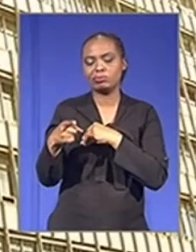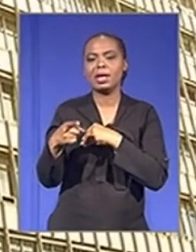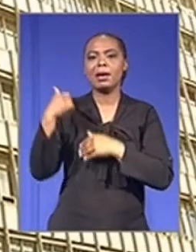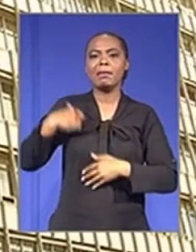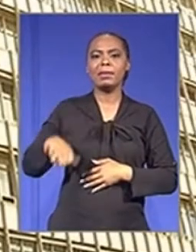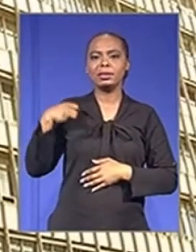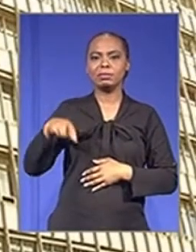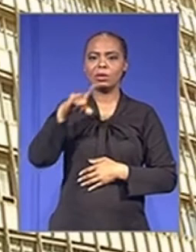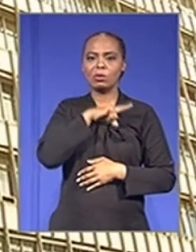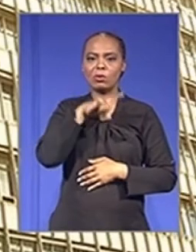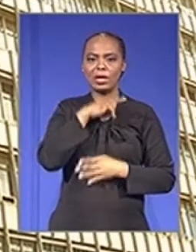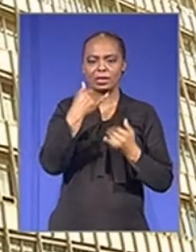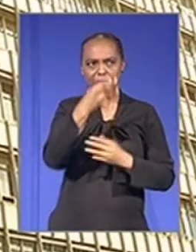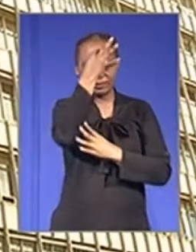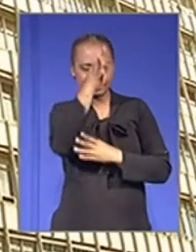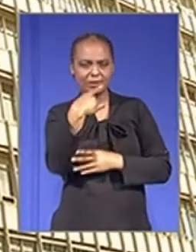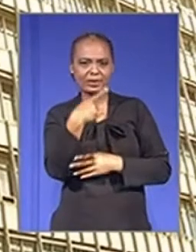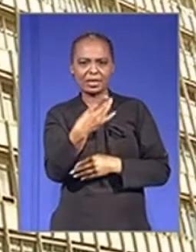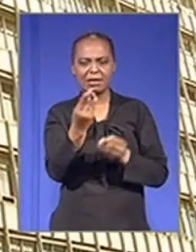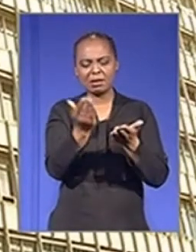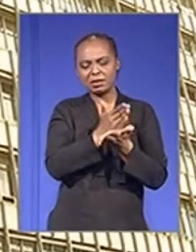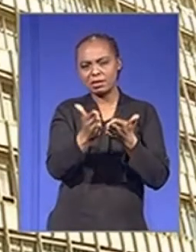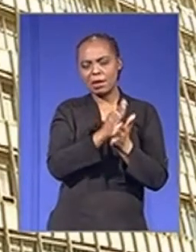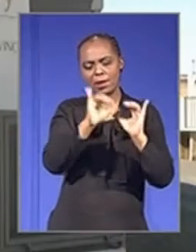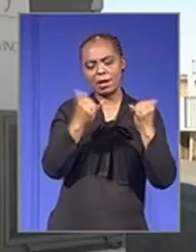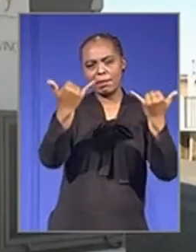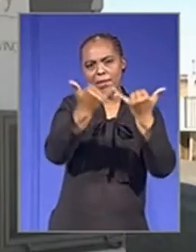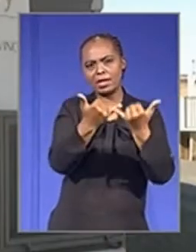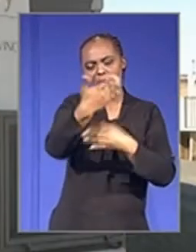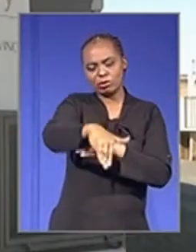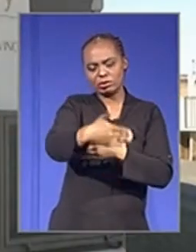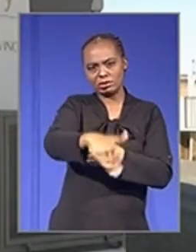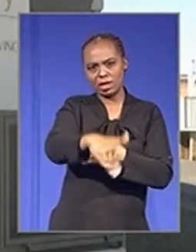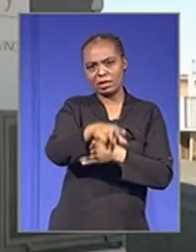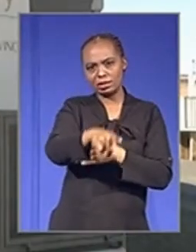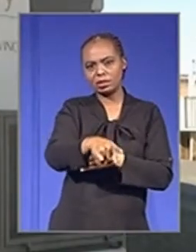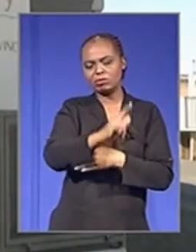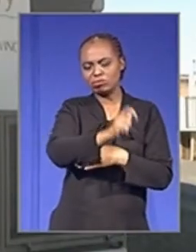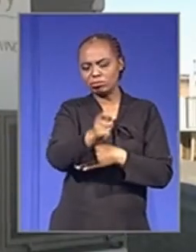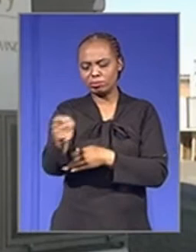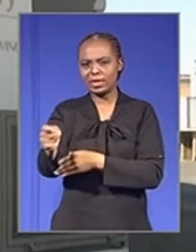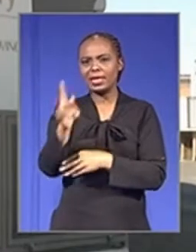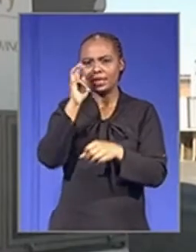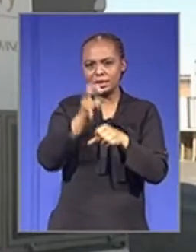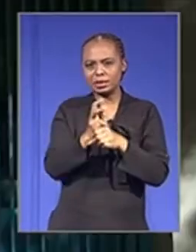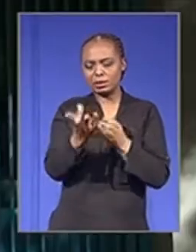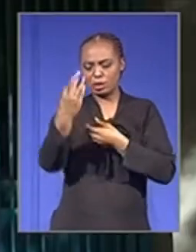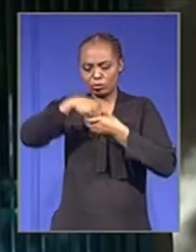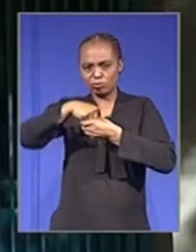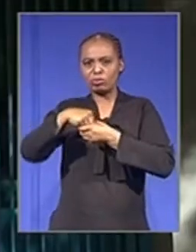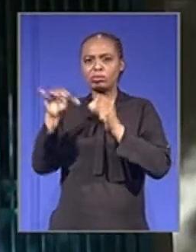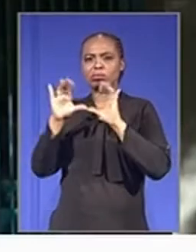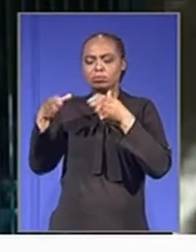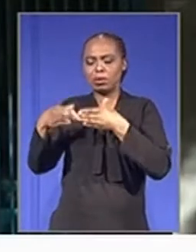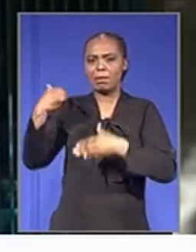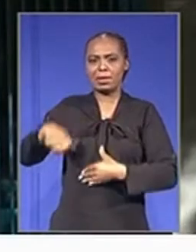rera ho kotela ka thoko dithuso tse lefellwang tsa dikhampani tse kantle ho bo masepala ka ho setlela ka hare ho bo masepala. Re tlo inka